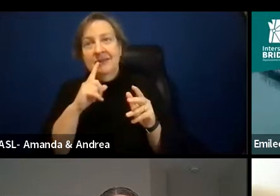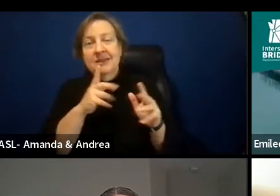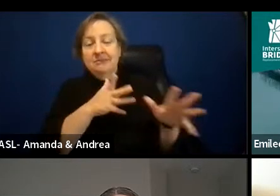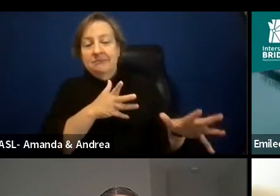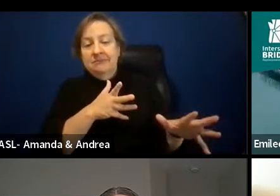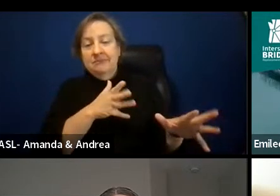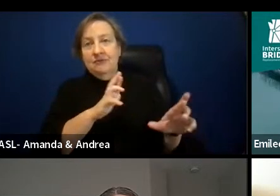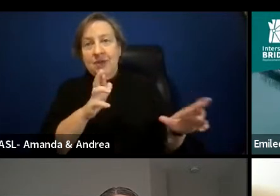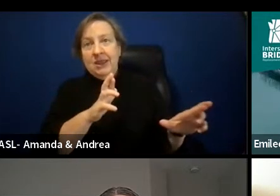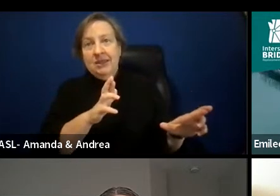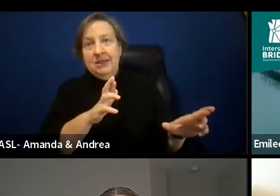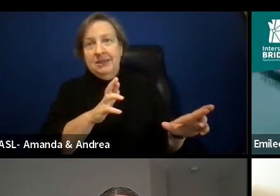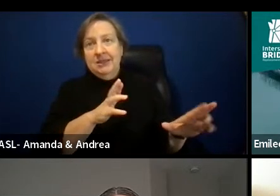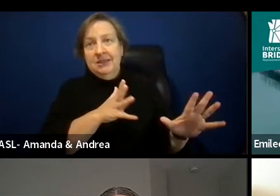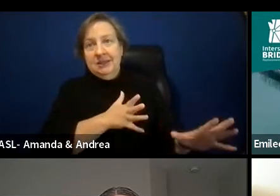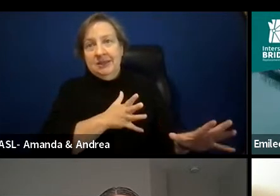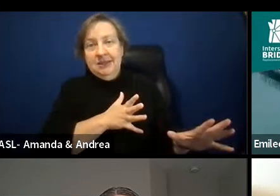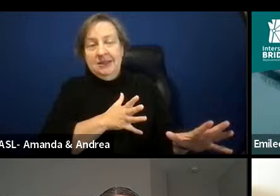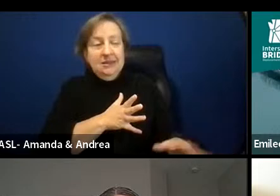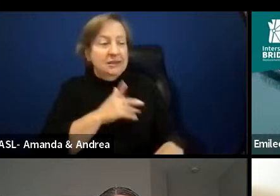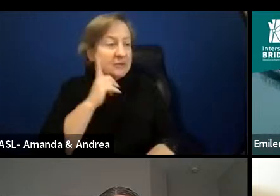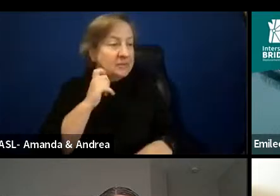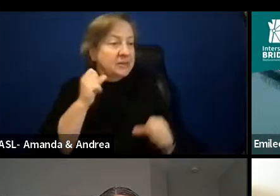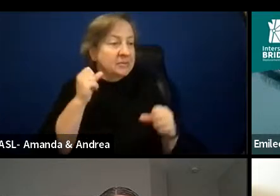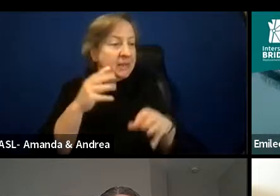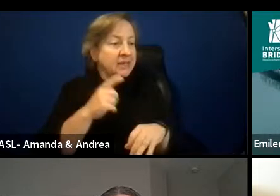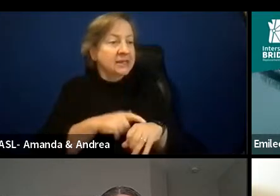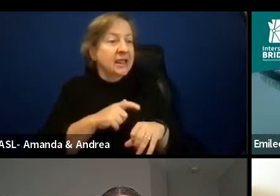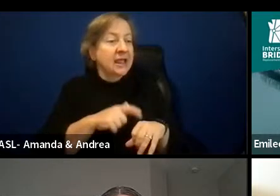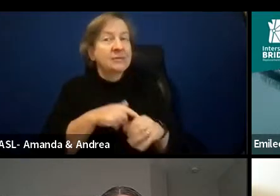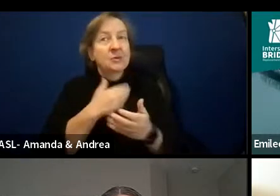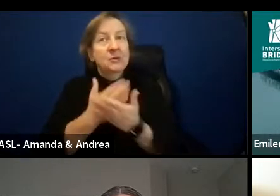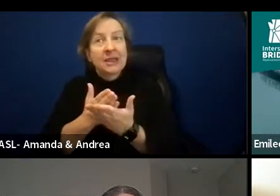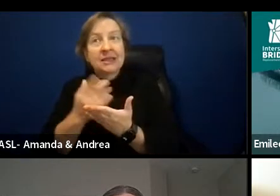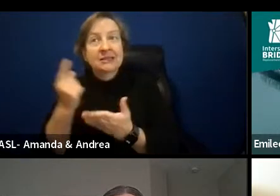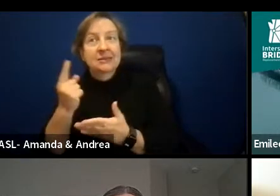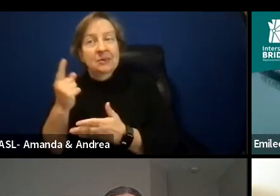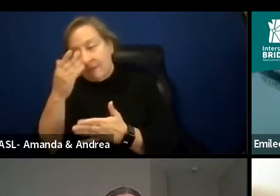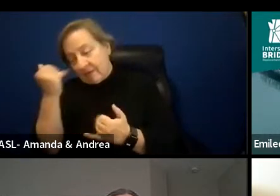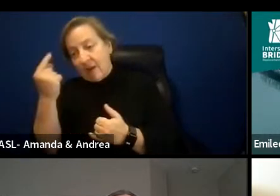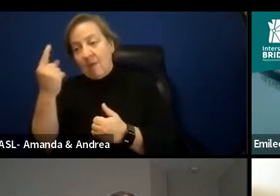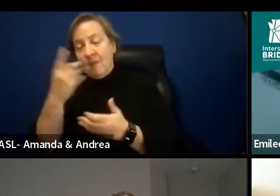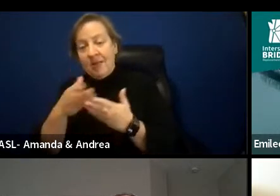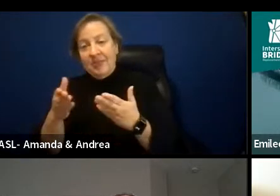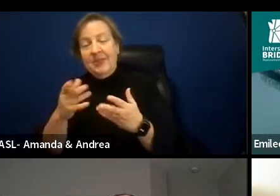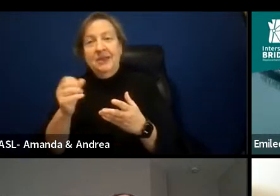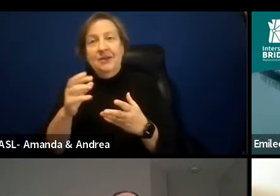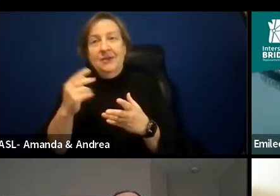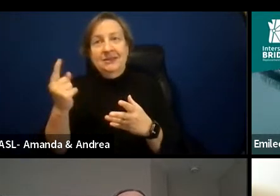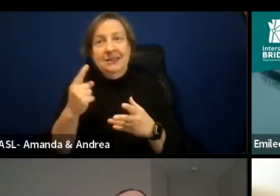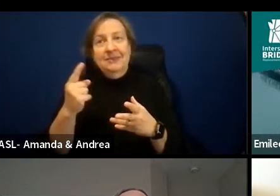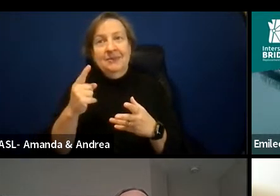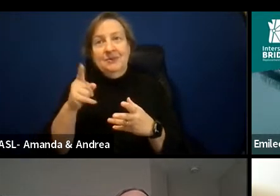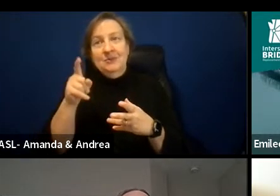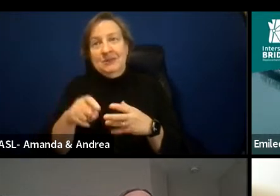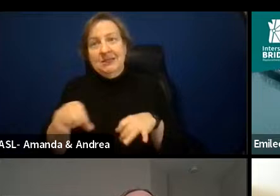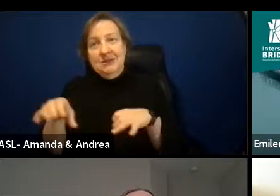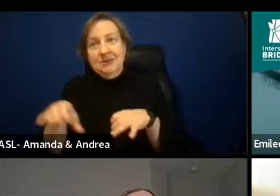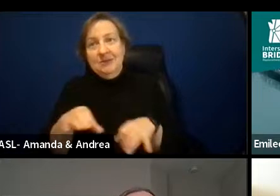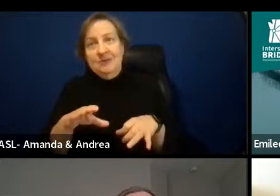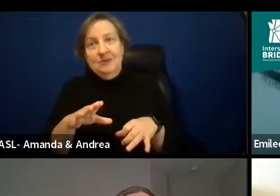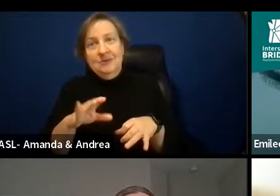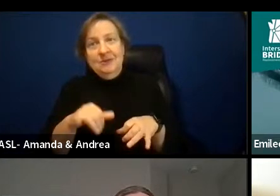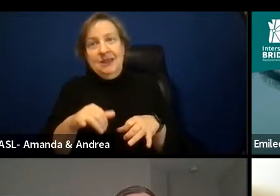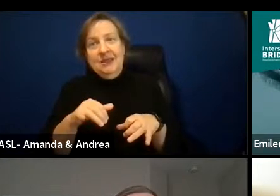to go, because all the times that you get somewhere and then you forgot one thing, or something that you need to do, particularly if it's like